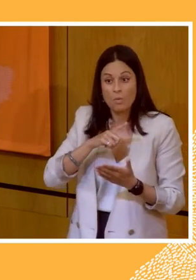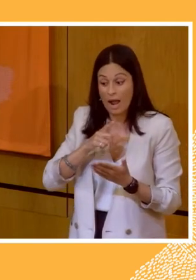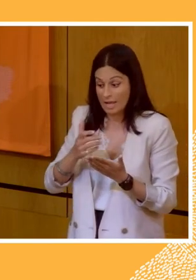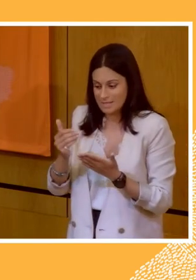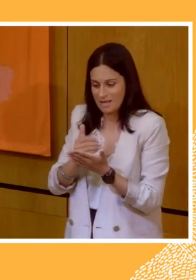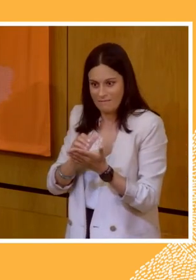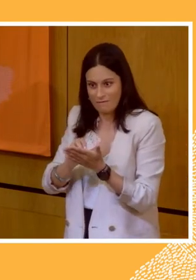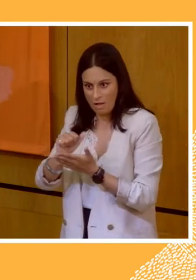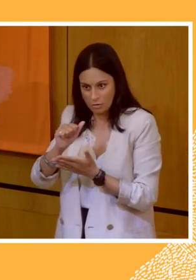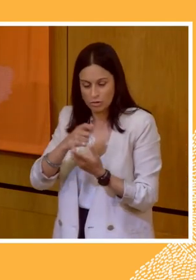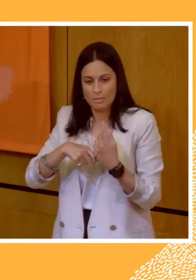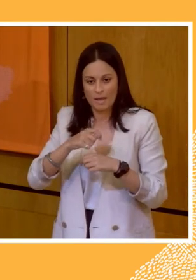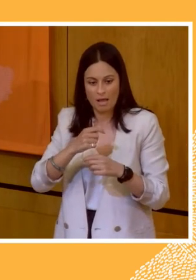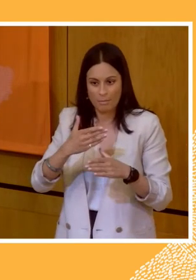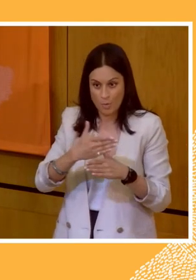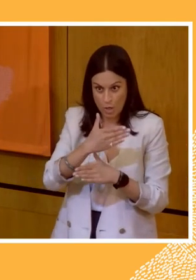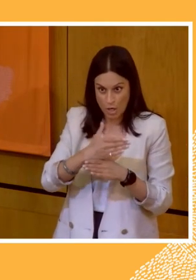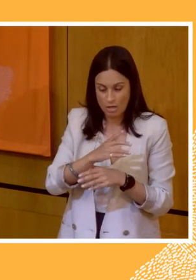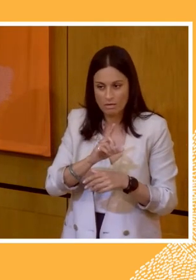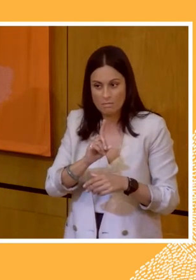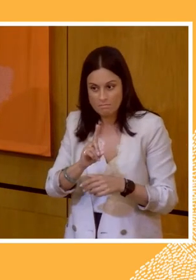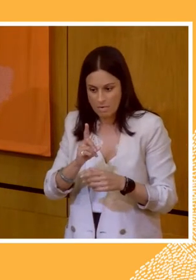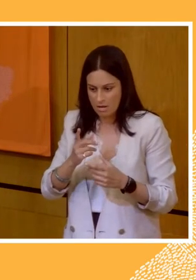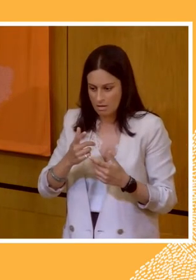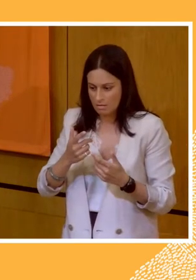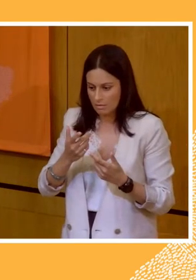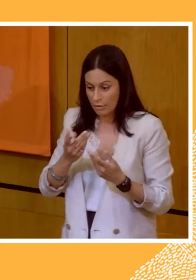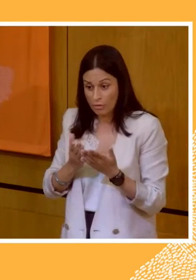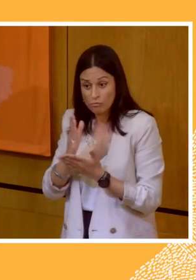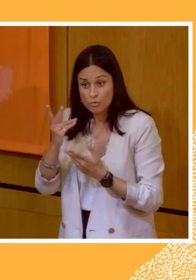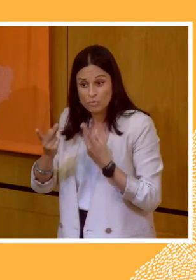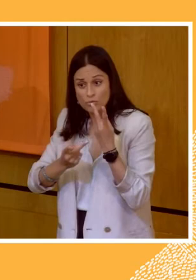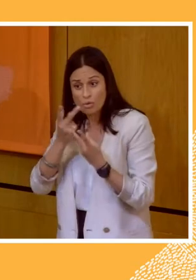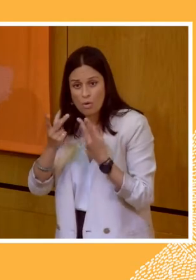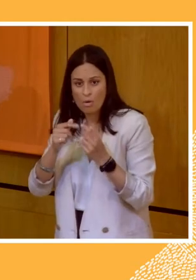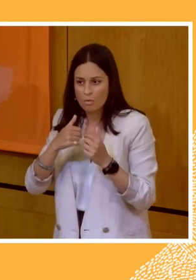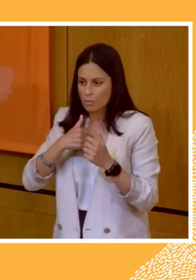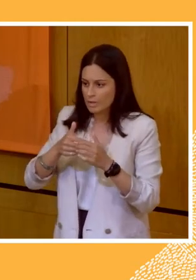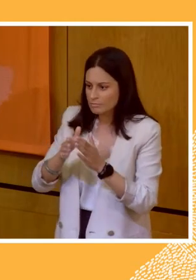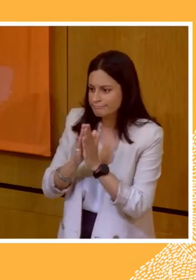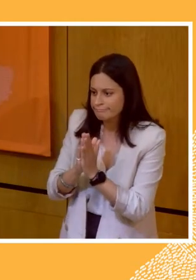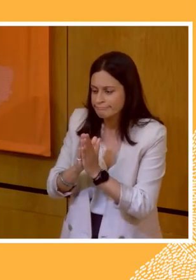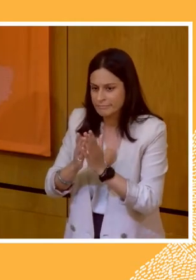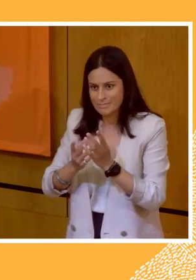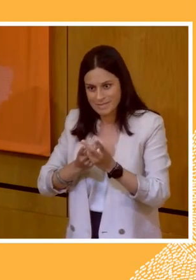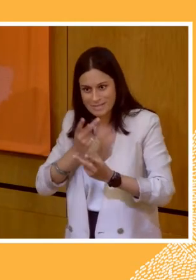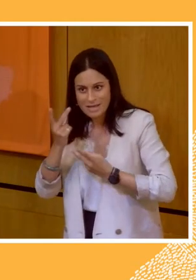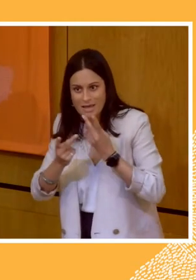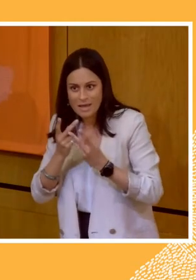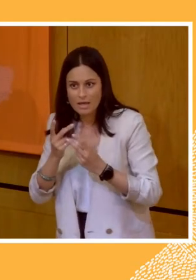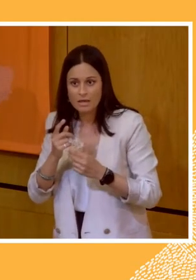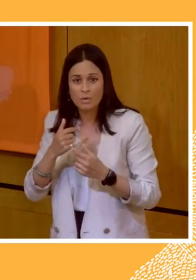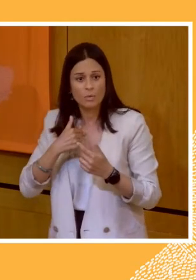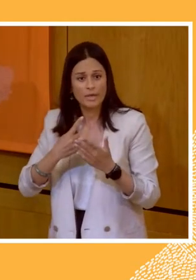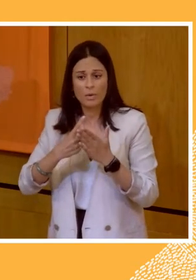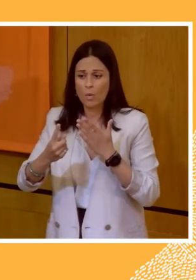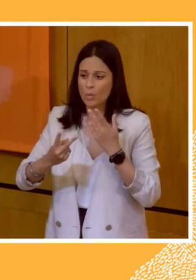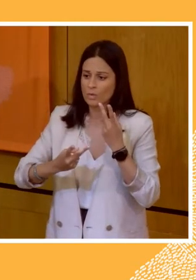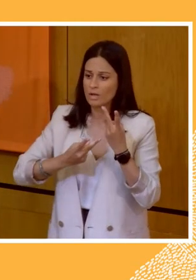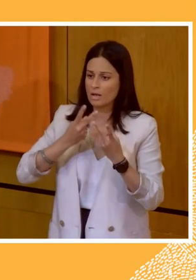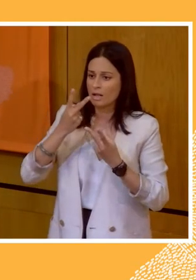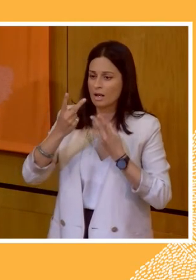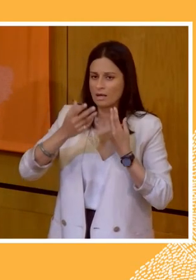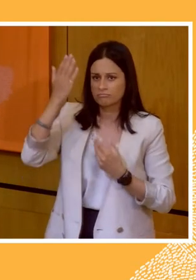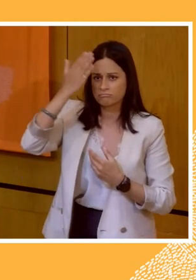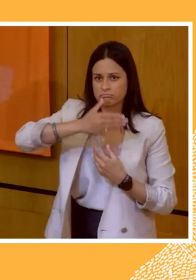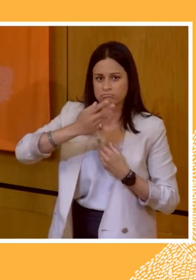living? And among the songs we pray, we sing, it is not that we just sing, because I